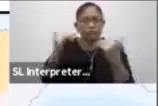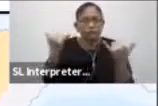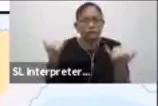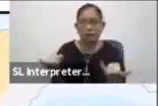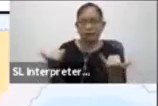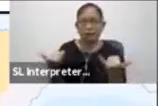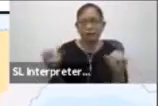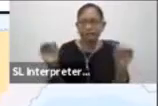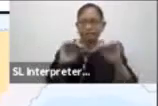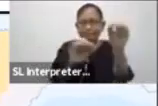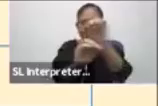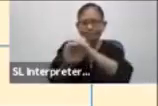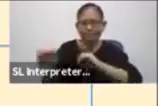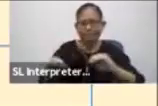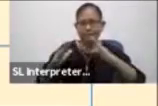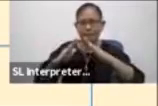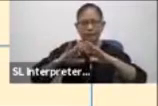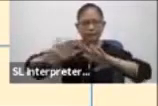settlements.